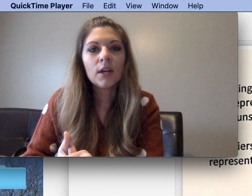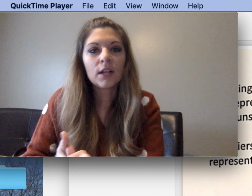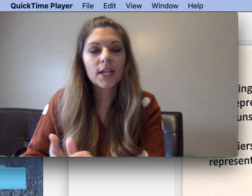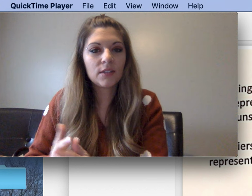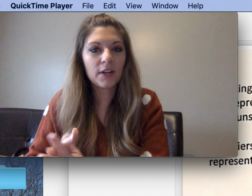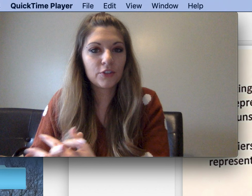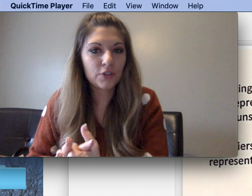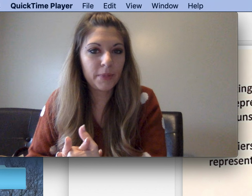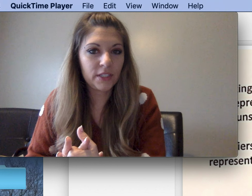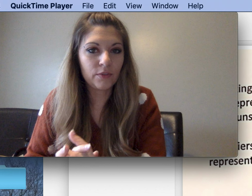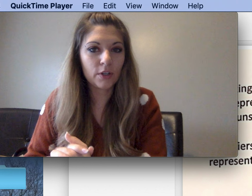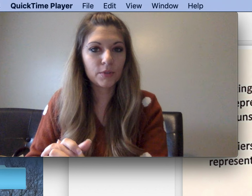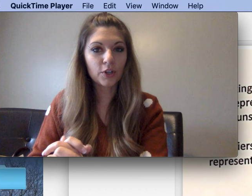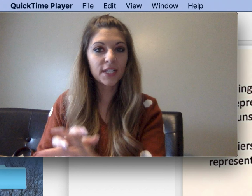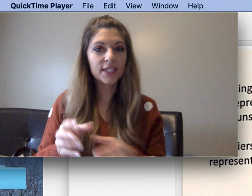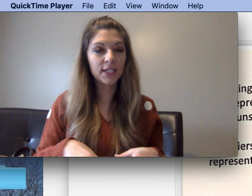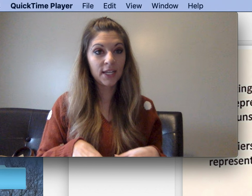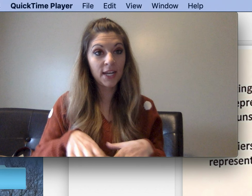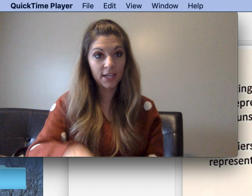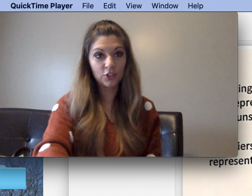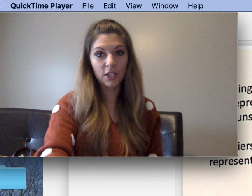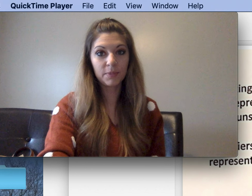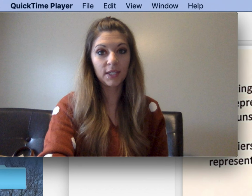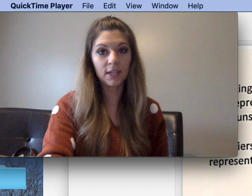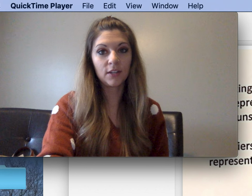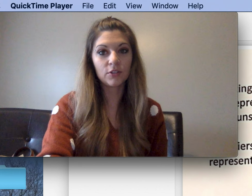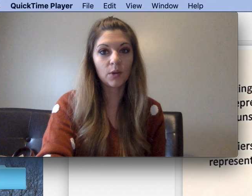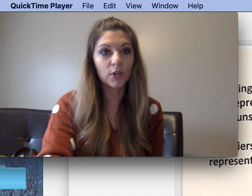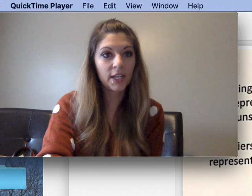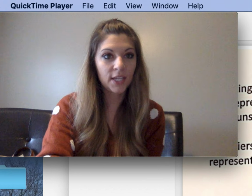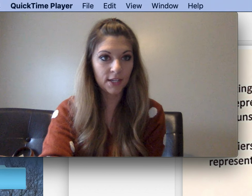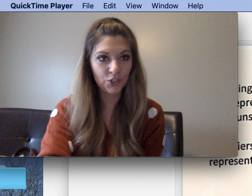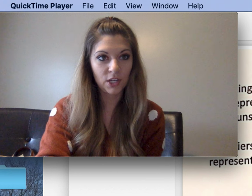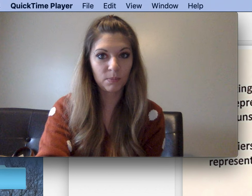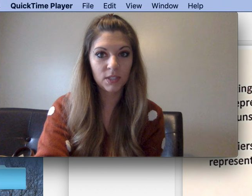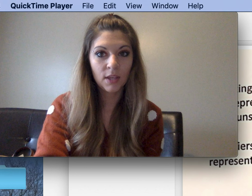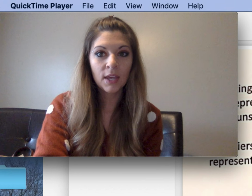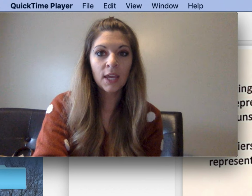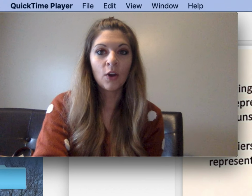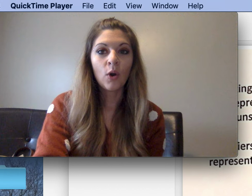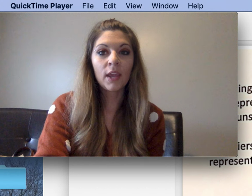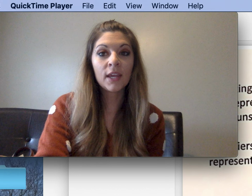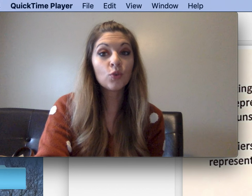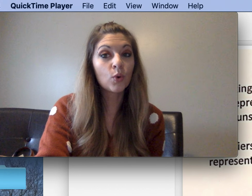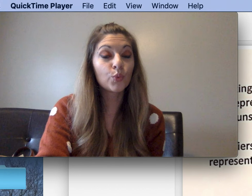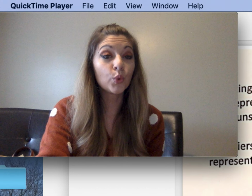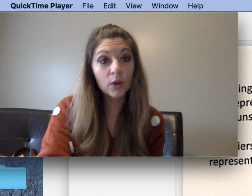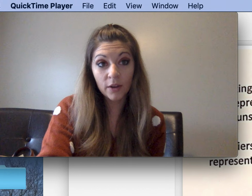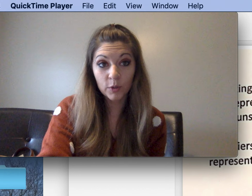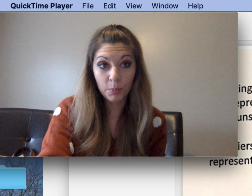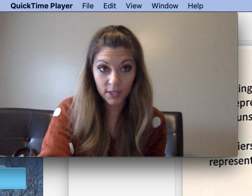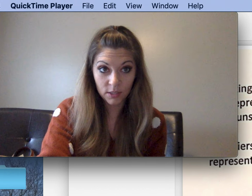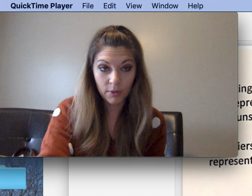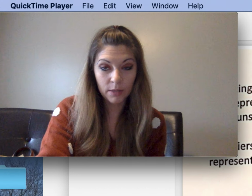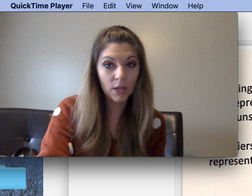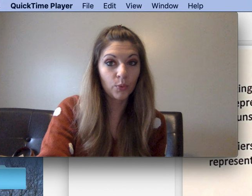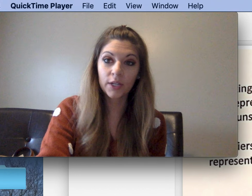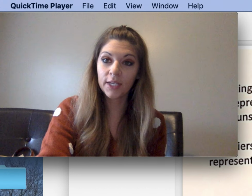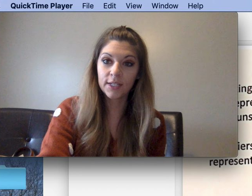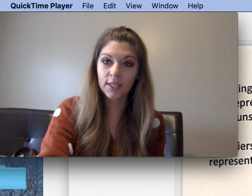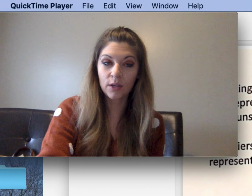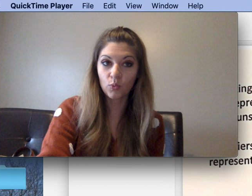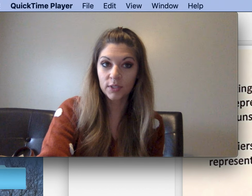So classifiers or depicting verbs are designated hand shapes. Again, here's that word, hand shapes. And or rule-governed pantomime.